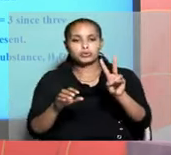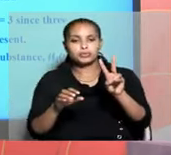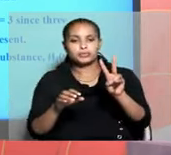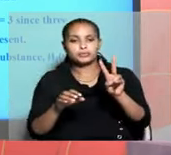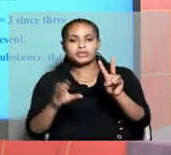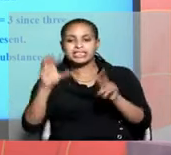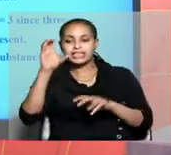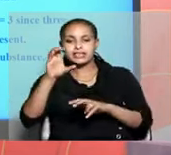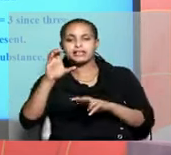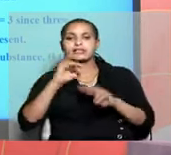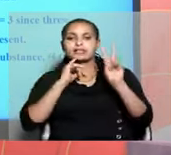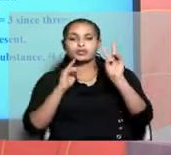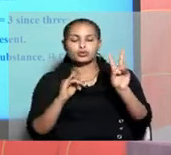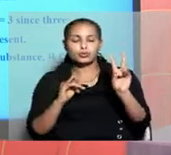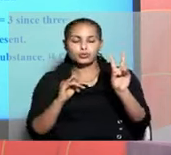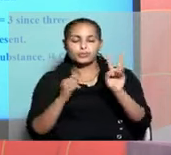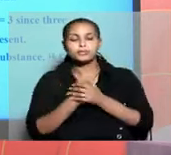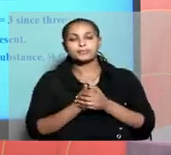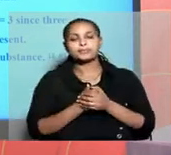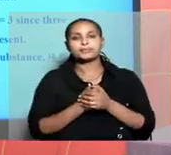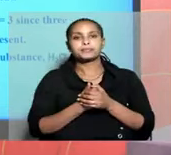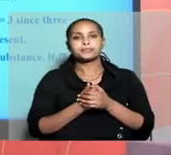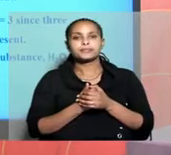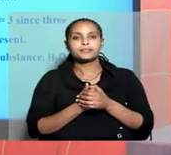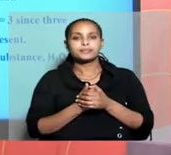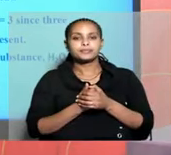number of components C is 2.